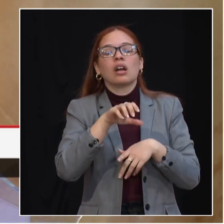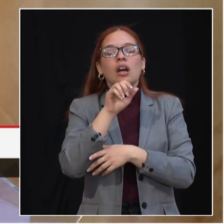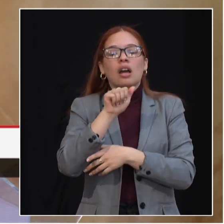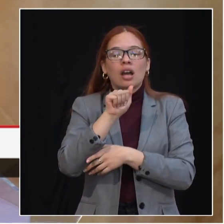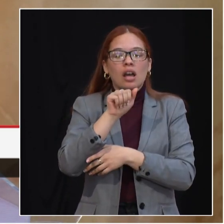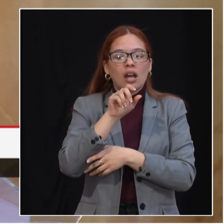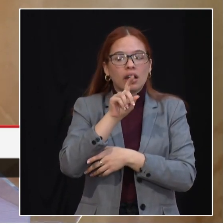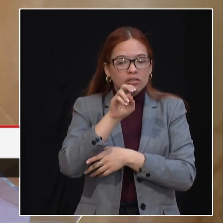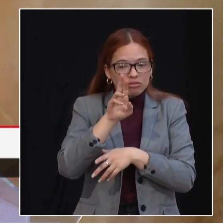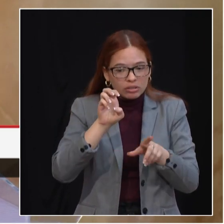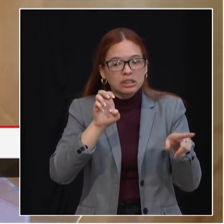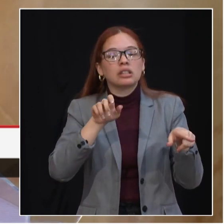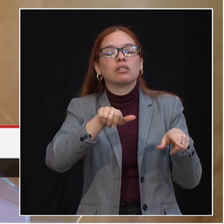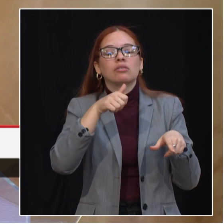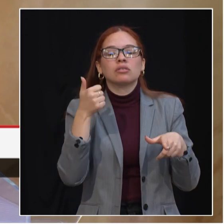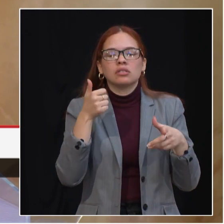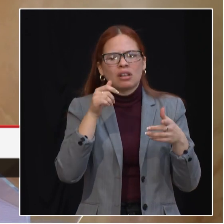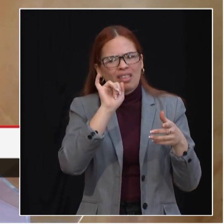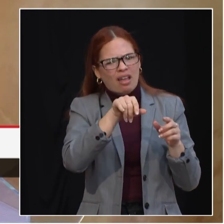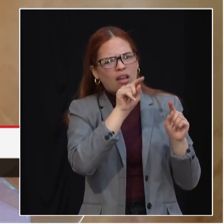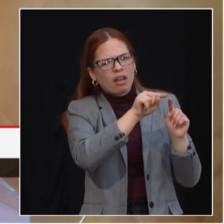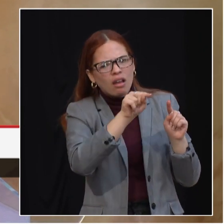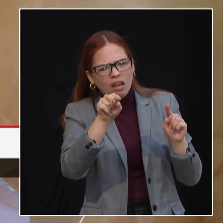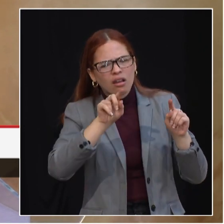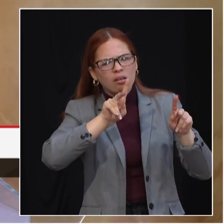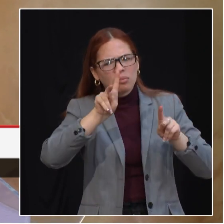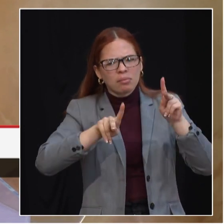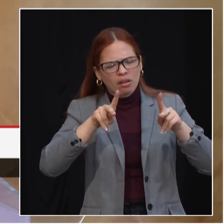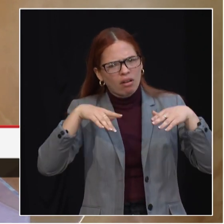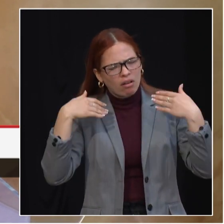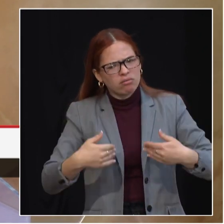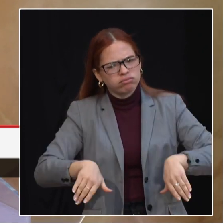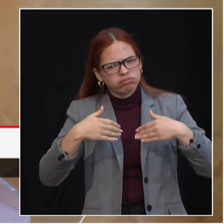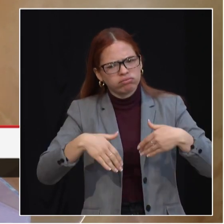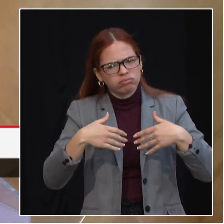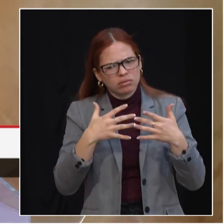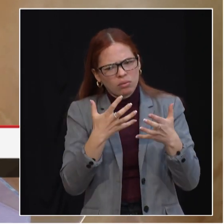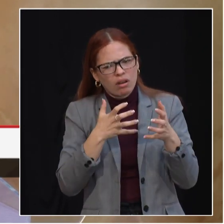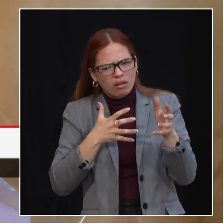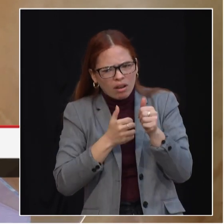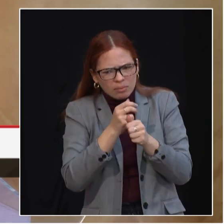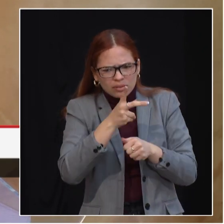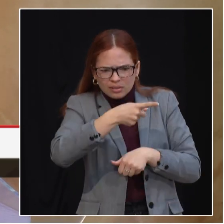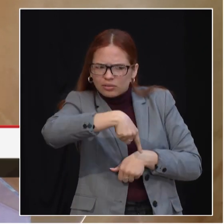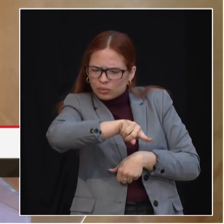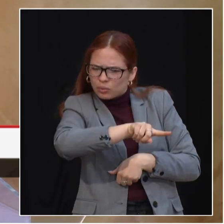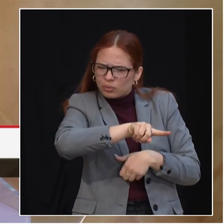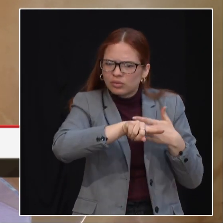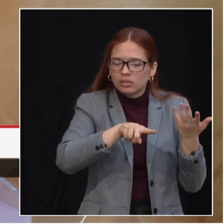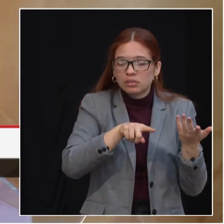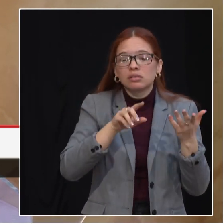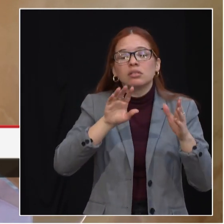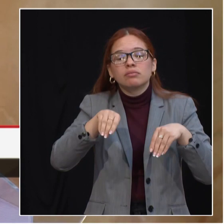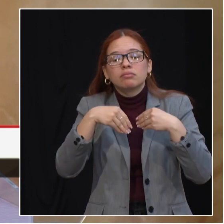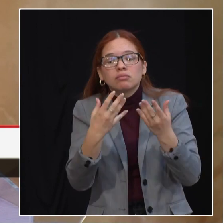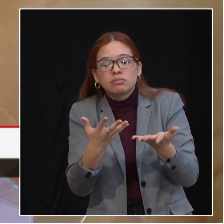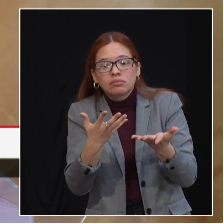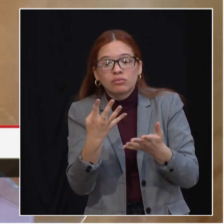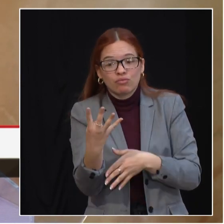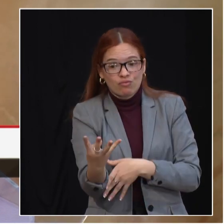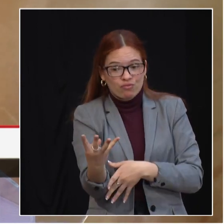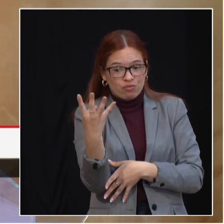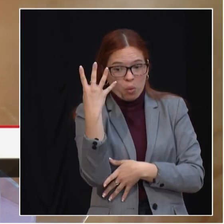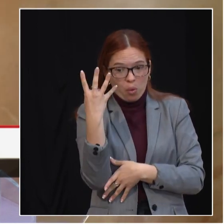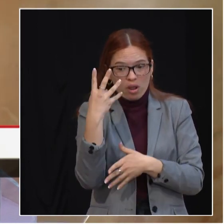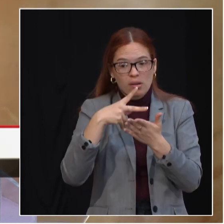development end. Those are important people that you want to follow up with. So we have today to bring to you 4 projects.